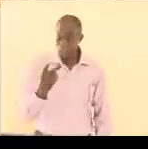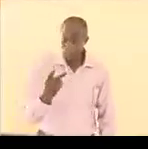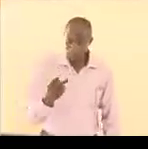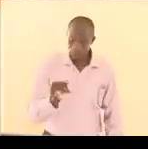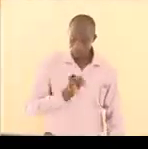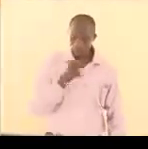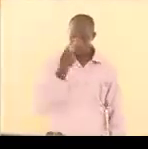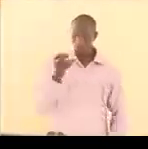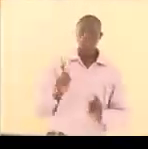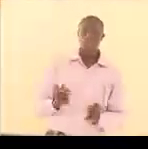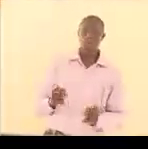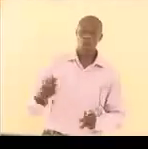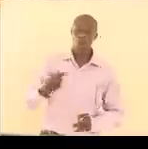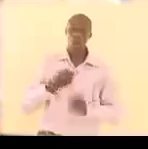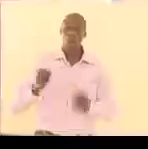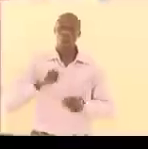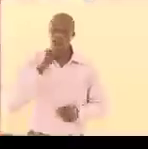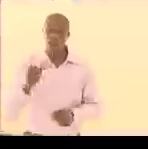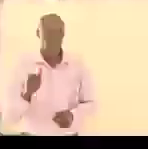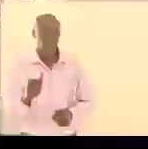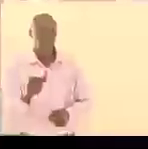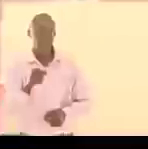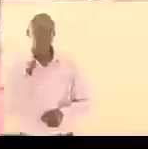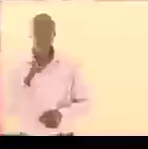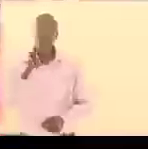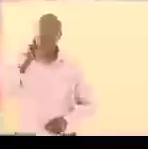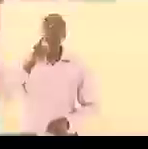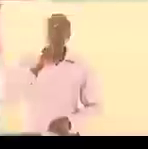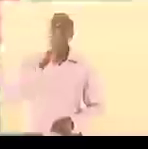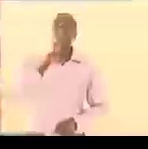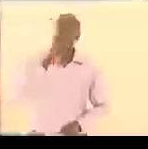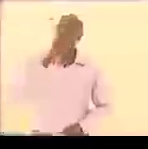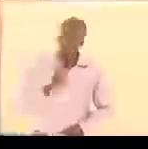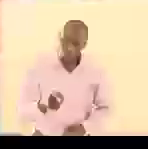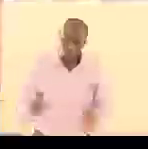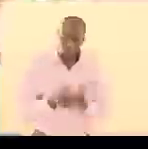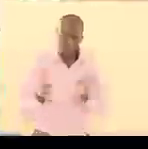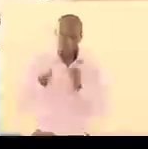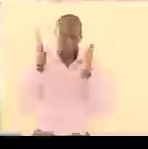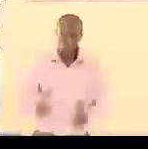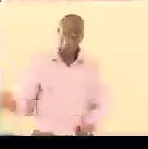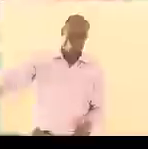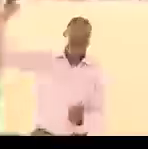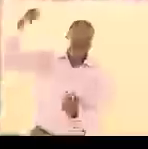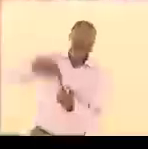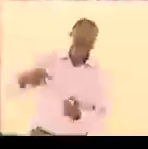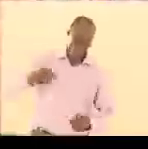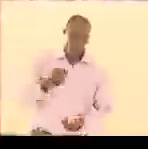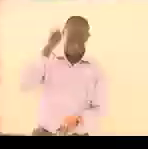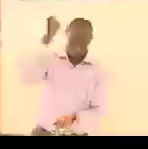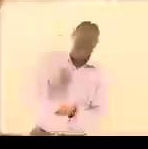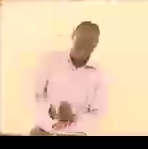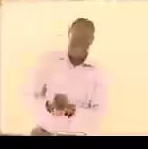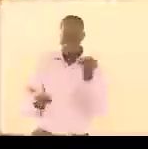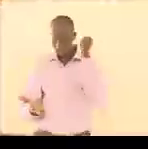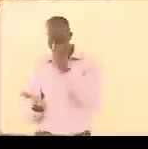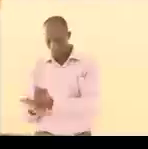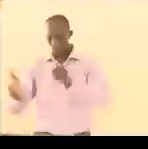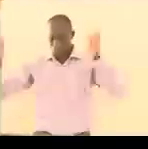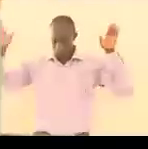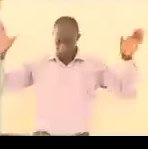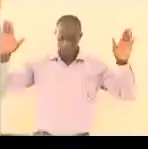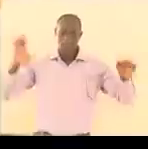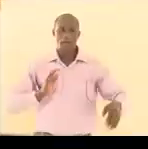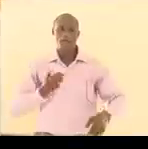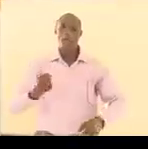You see, I tell people, we cannot be real Christians until we have crucified ourselves to the cross.